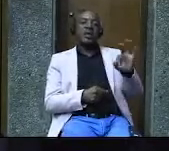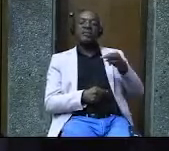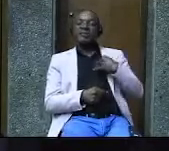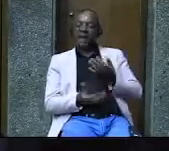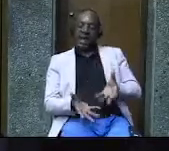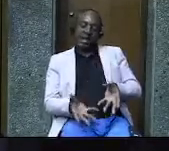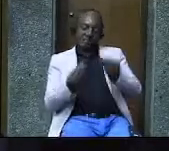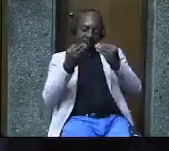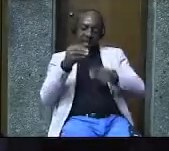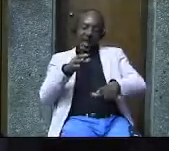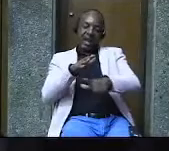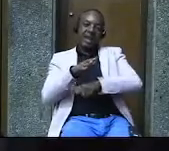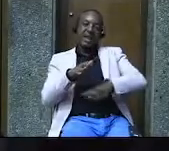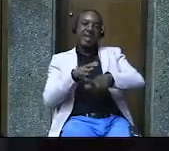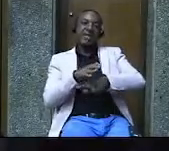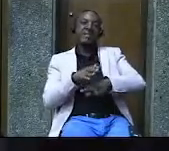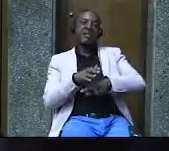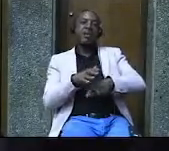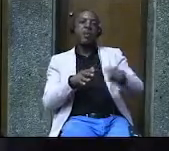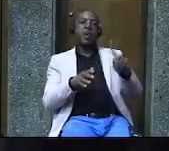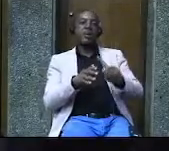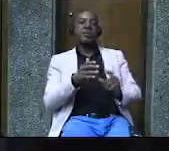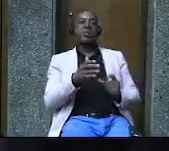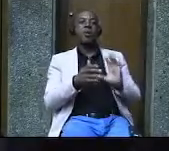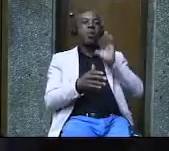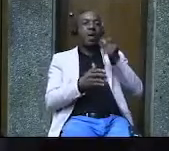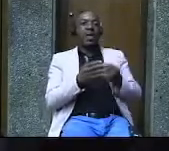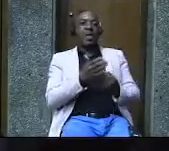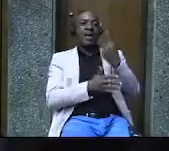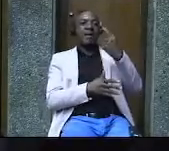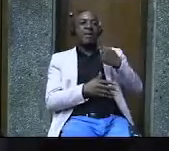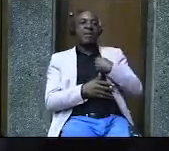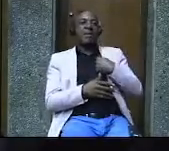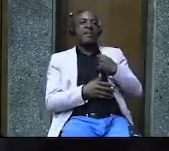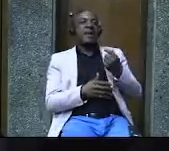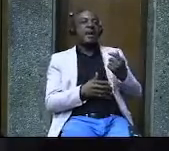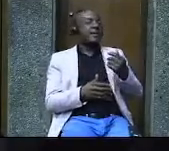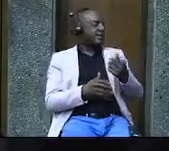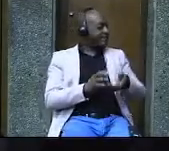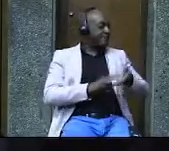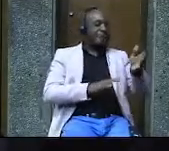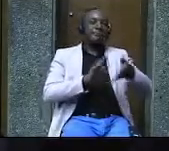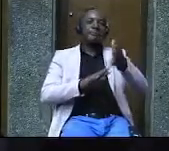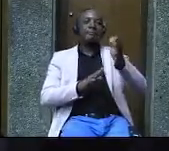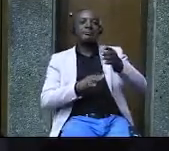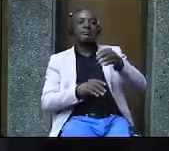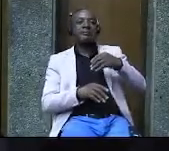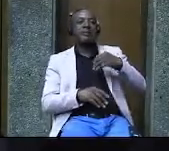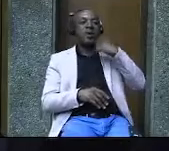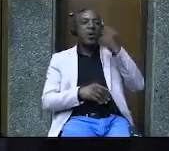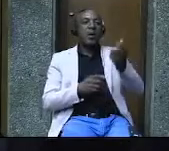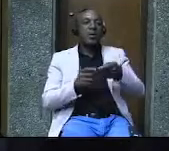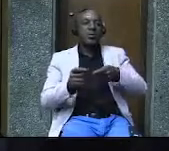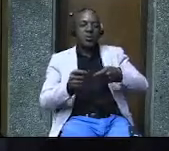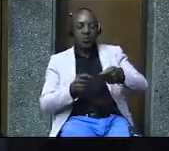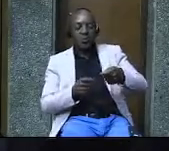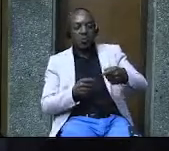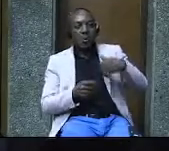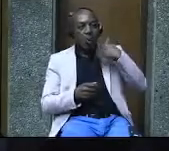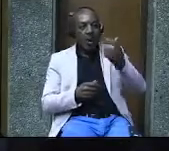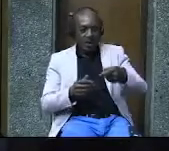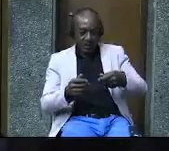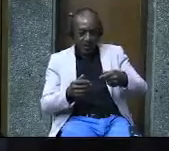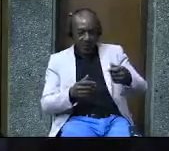eo ke imathile dipampiri ke tsena, ke batla ho e reka ke sa le motjha. Ha ka banga ga ba futhela ka jeno ene ha